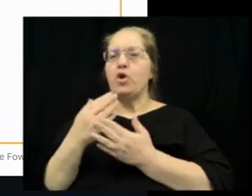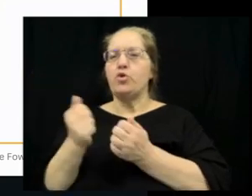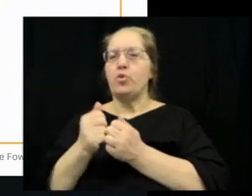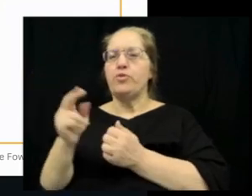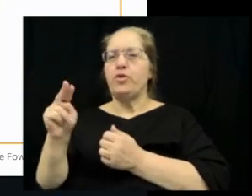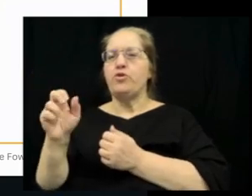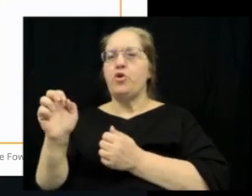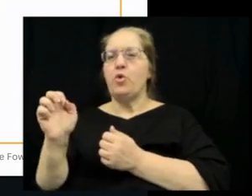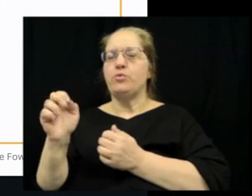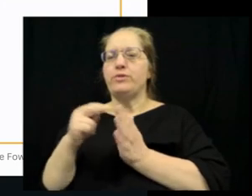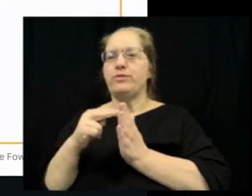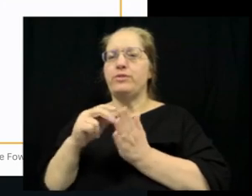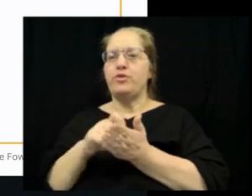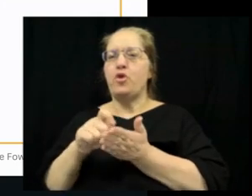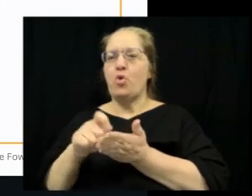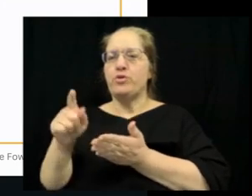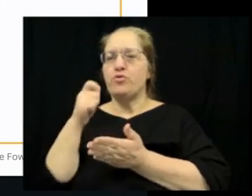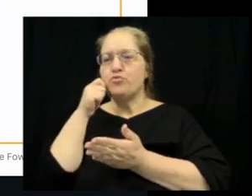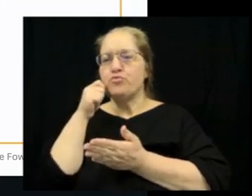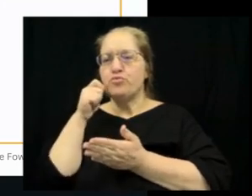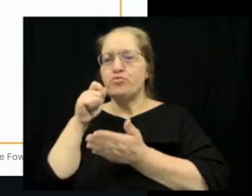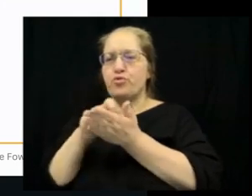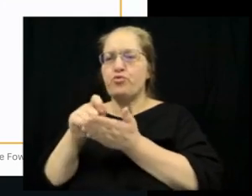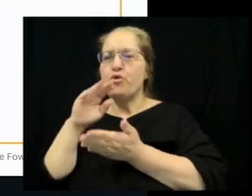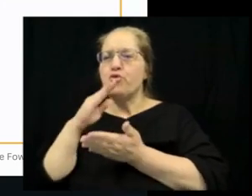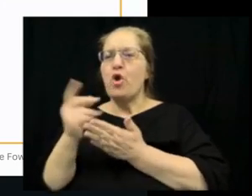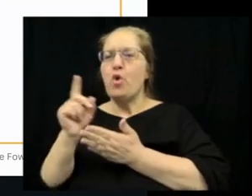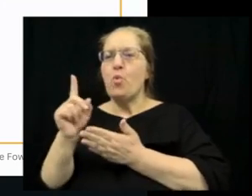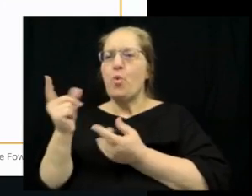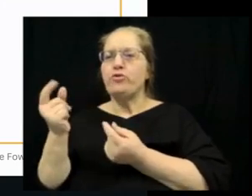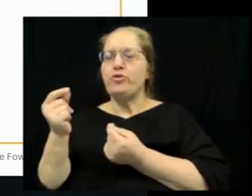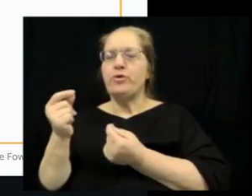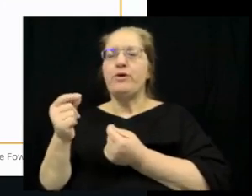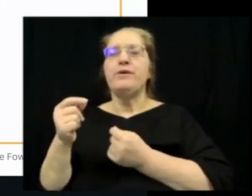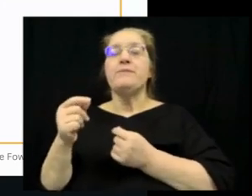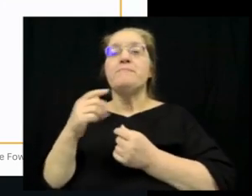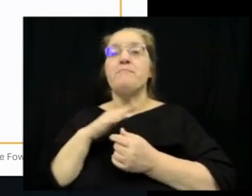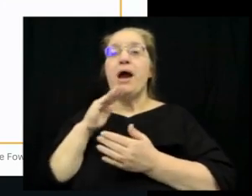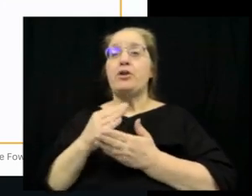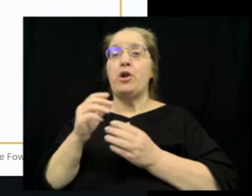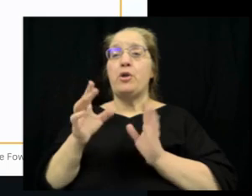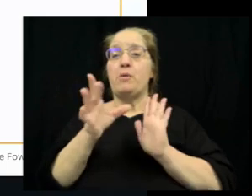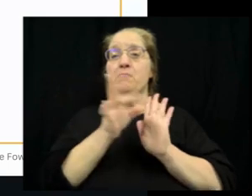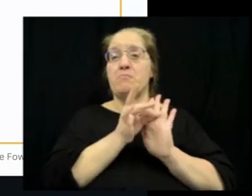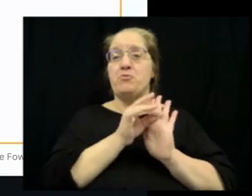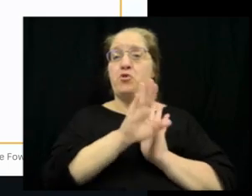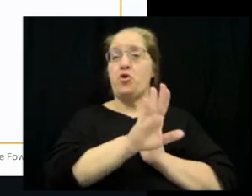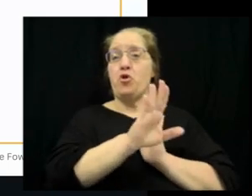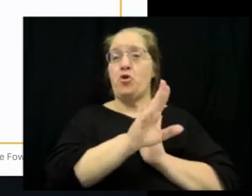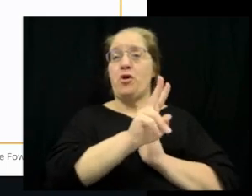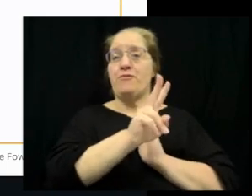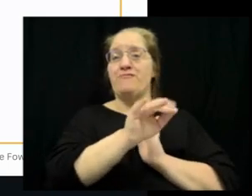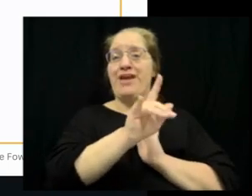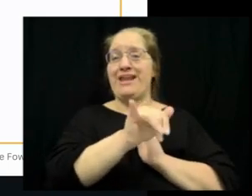little vanity. Yes. So I want to just say how important it is for when your child